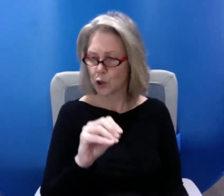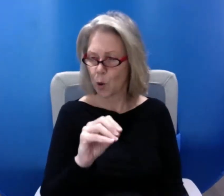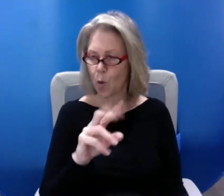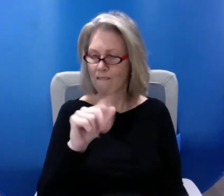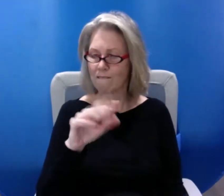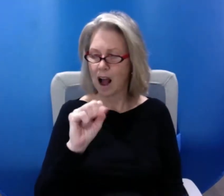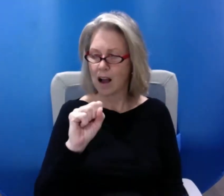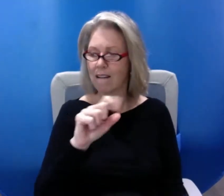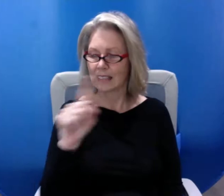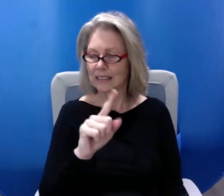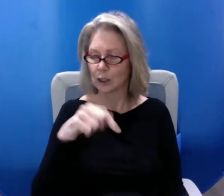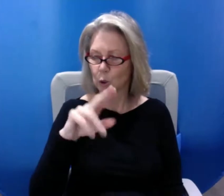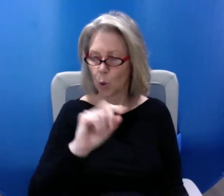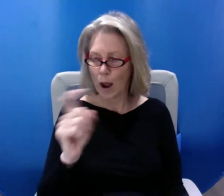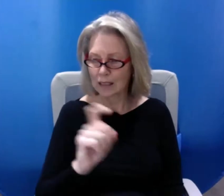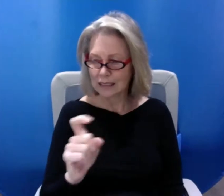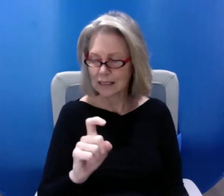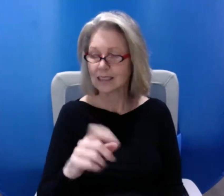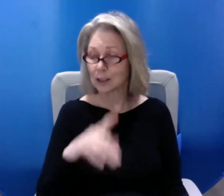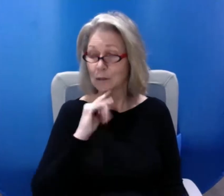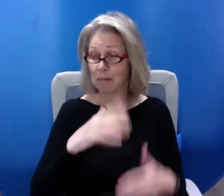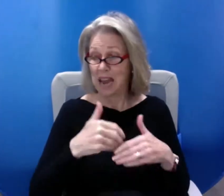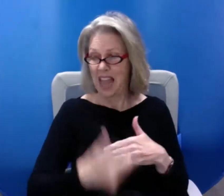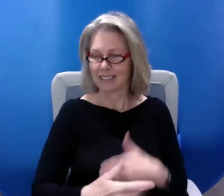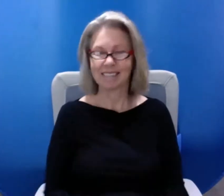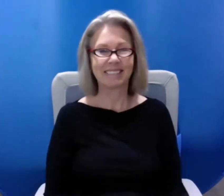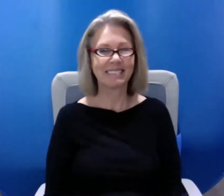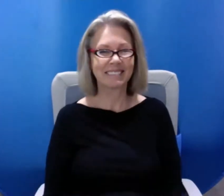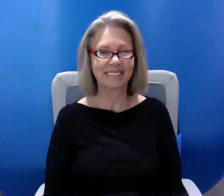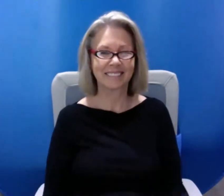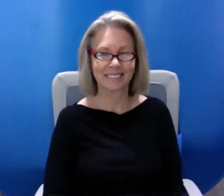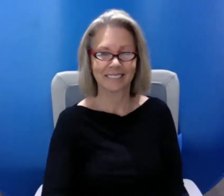please, of the Decolonial Summer School in Utrecht.